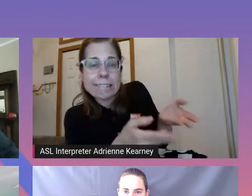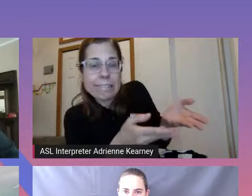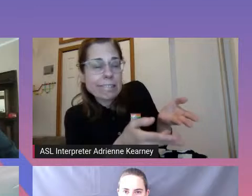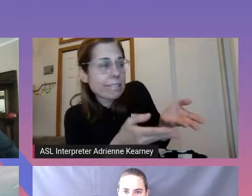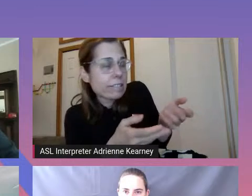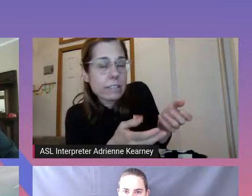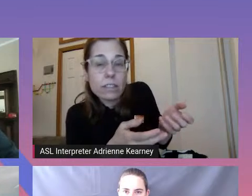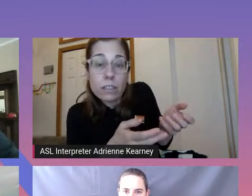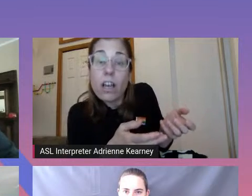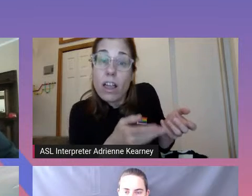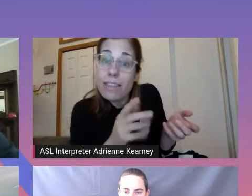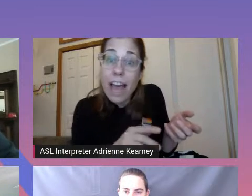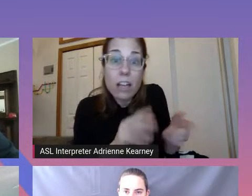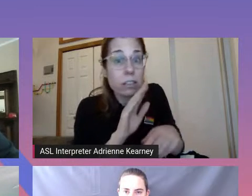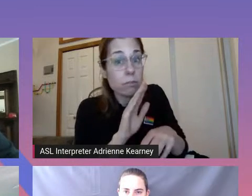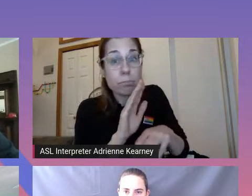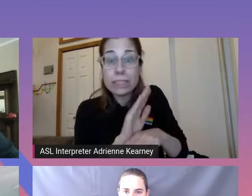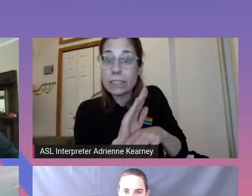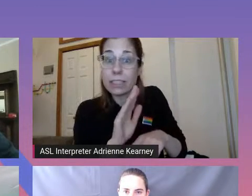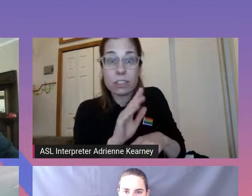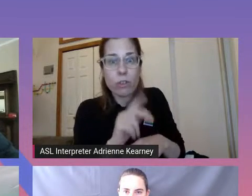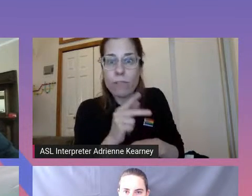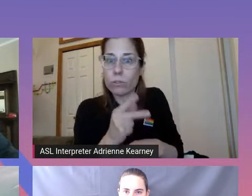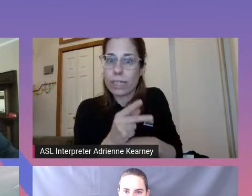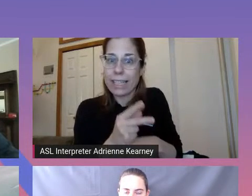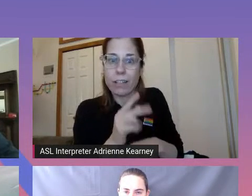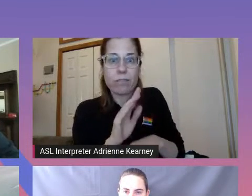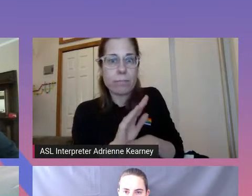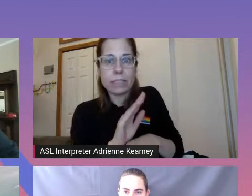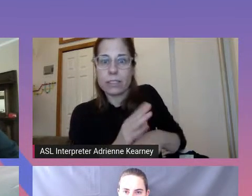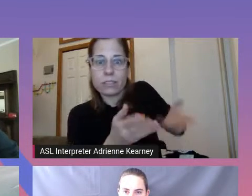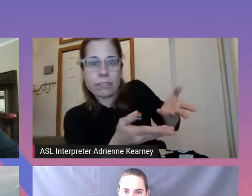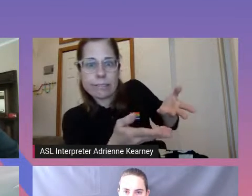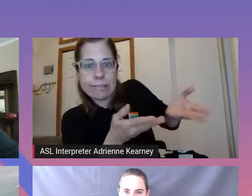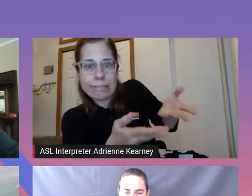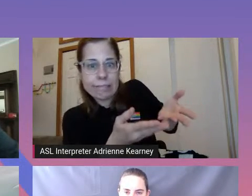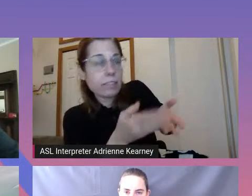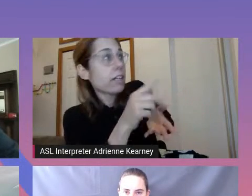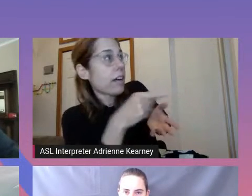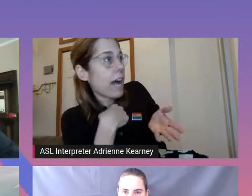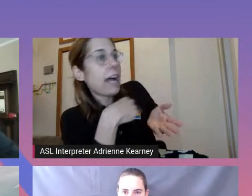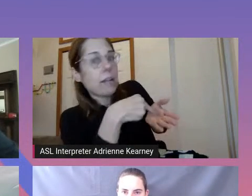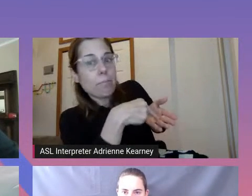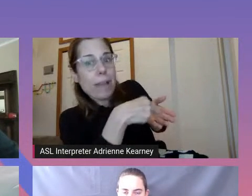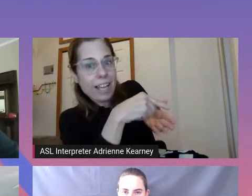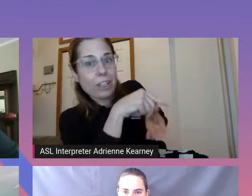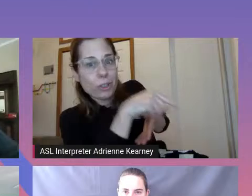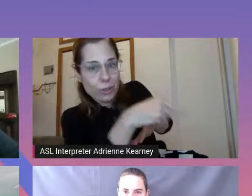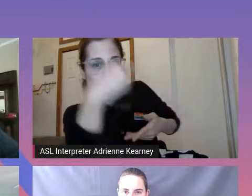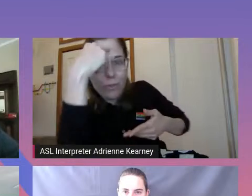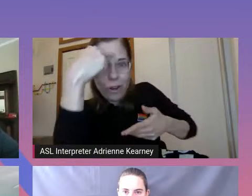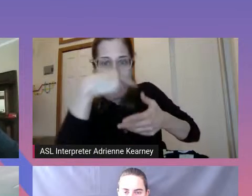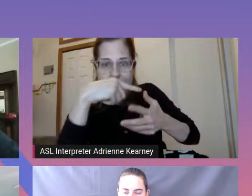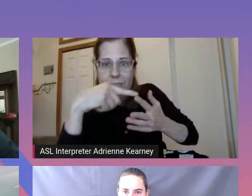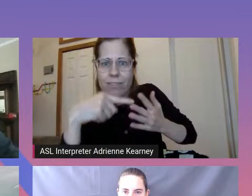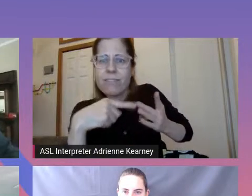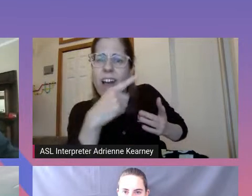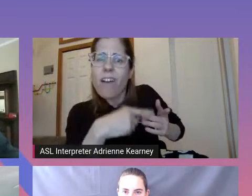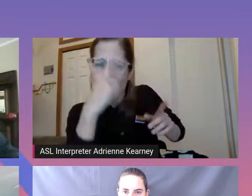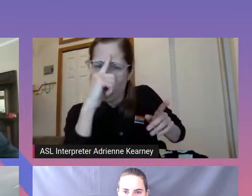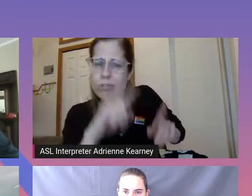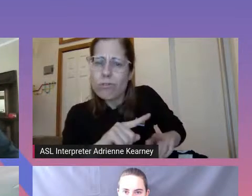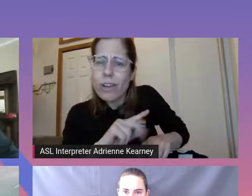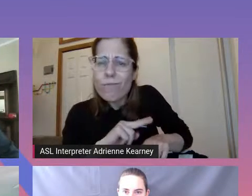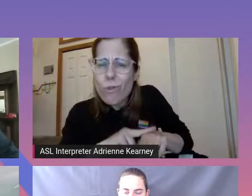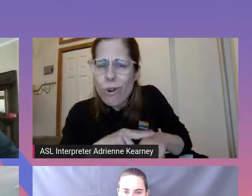eliminate the transactional, because what you pay someone for their labor is a critical part of that partnership. Again, whether you're working as an institution or as